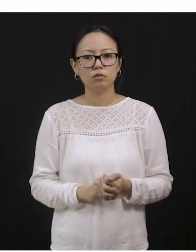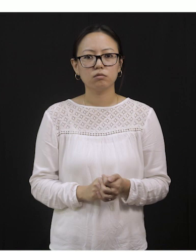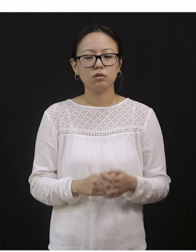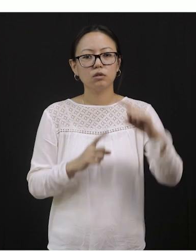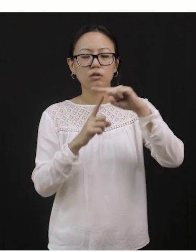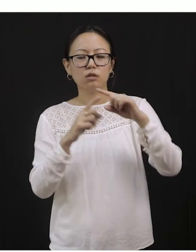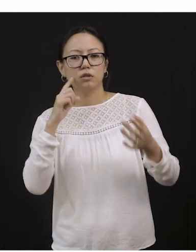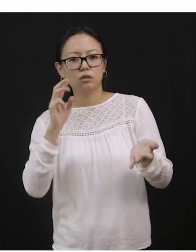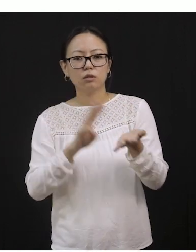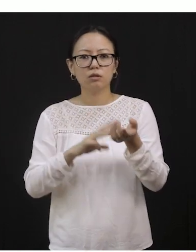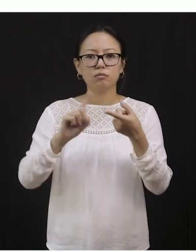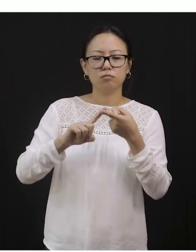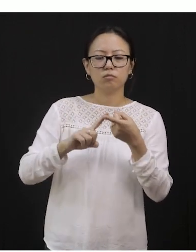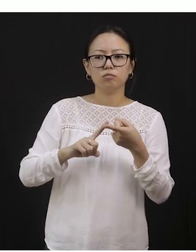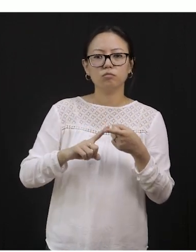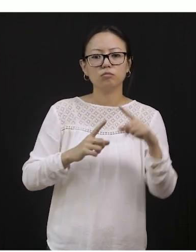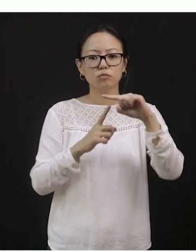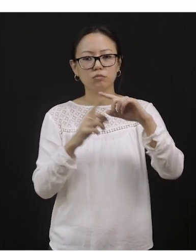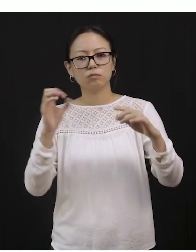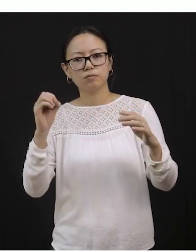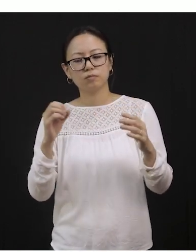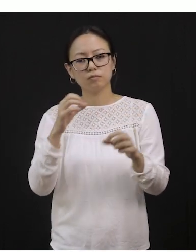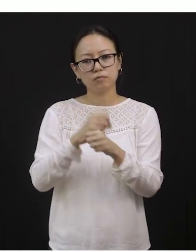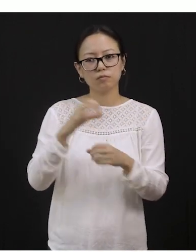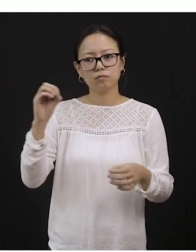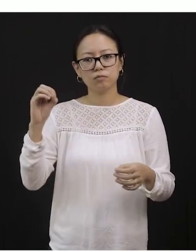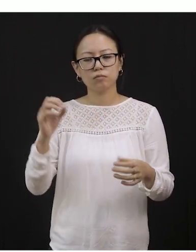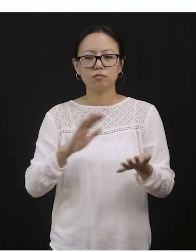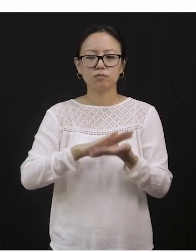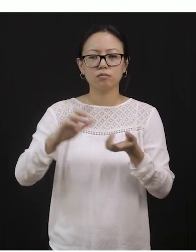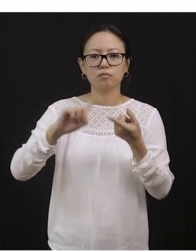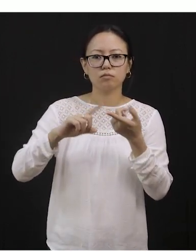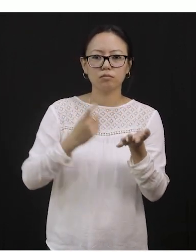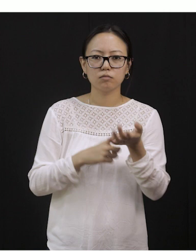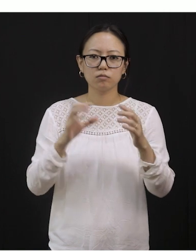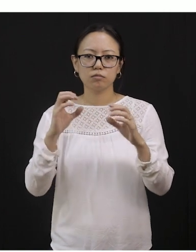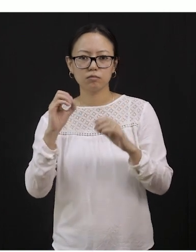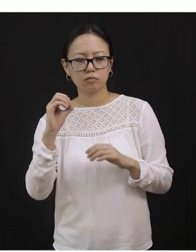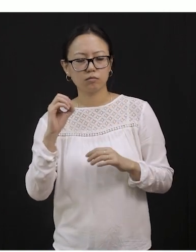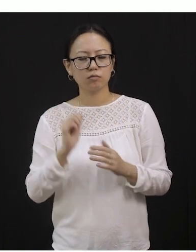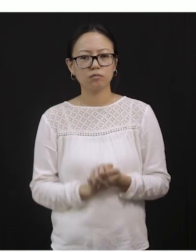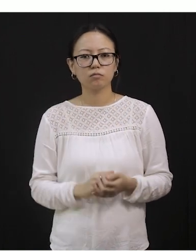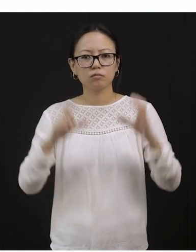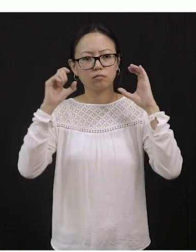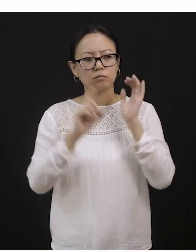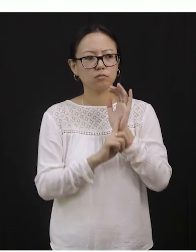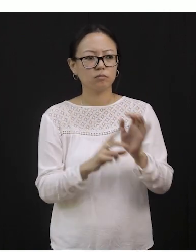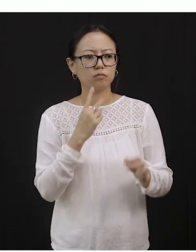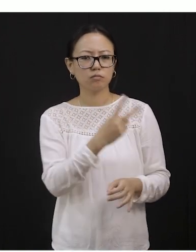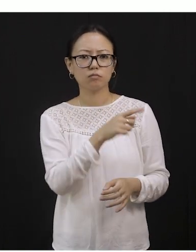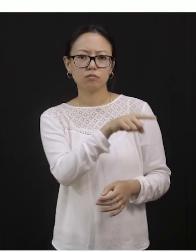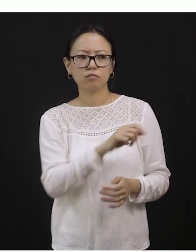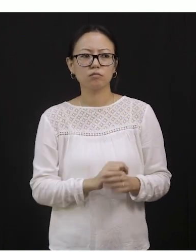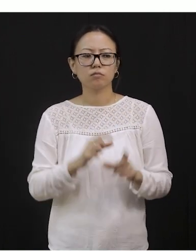have another interesting cartoon character, and that is none other than Donald Duck.